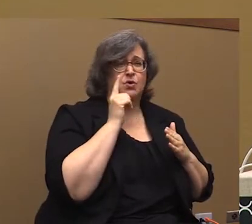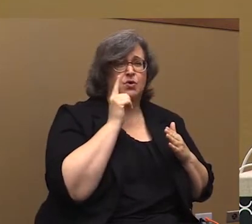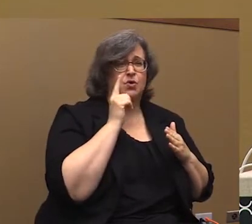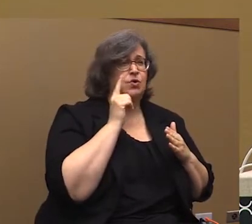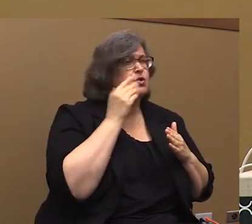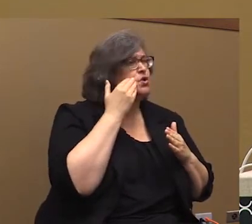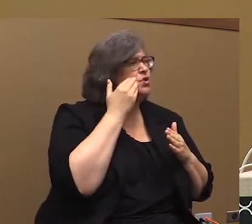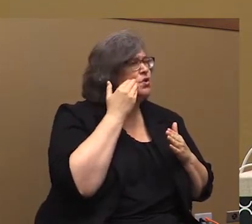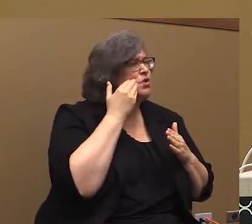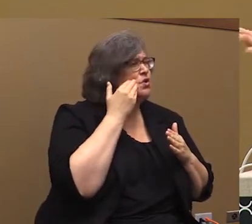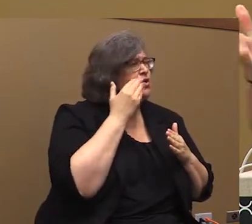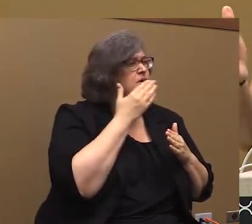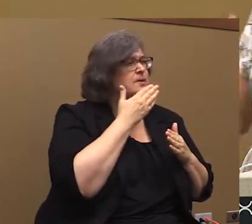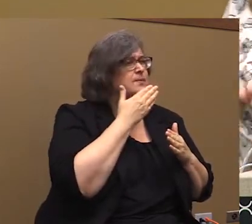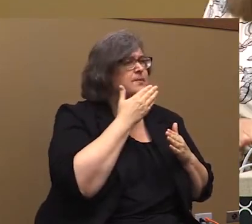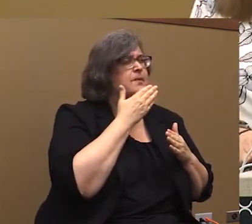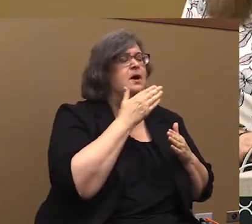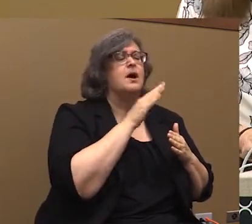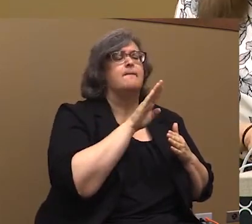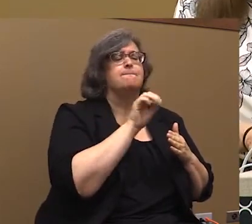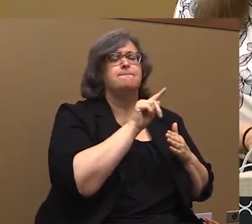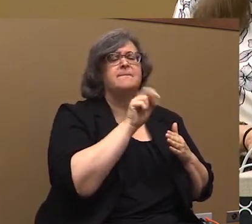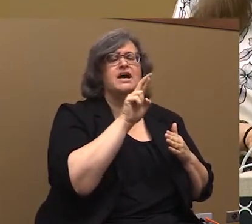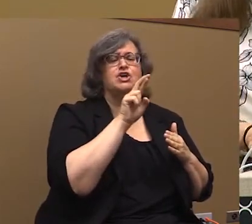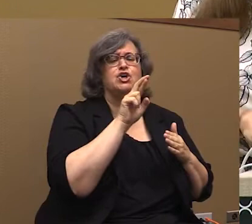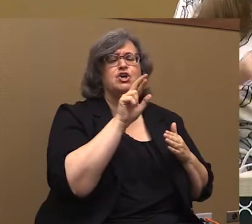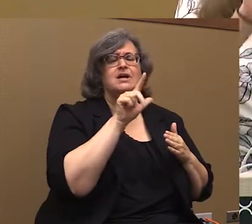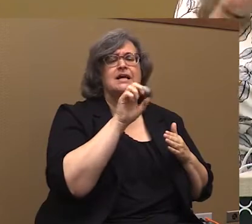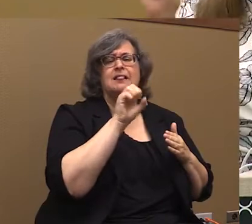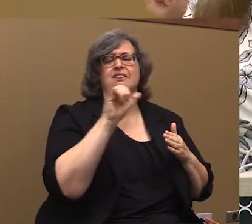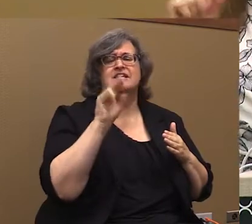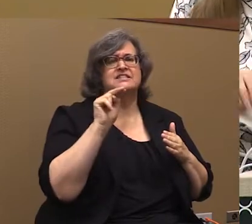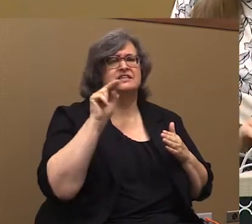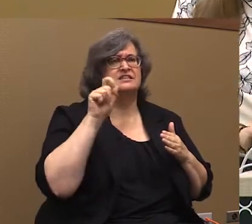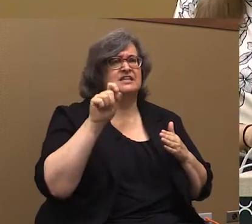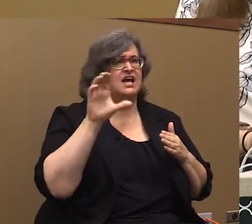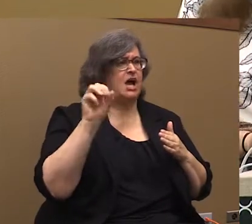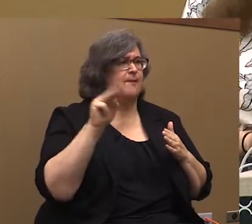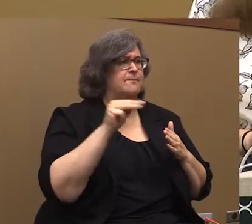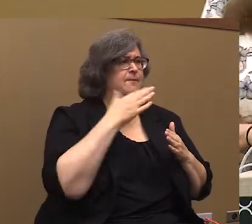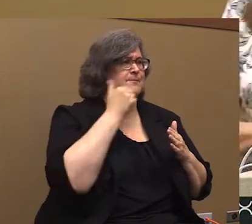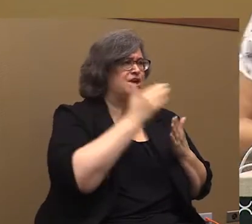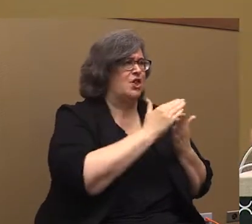There's a website, I don't know if you know this, one word,